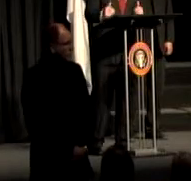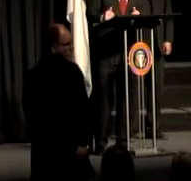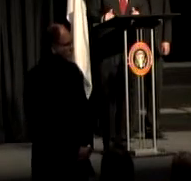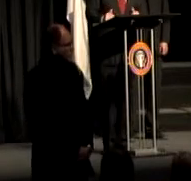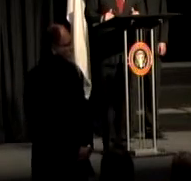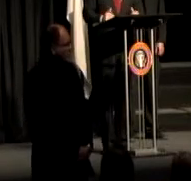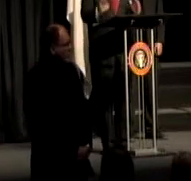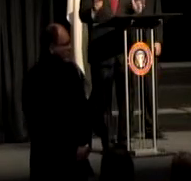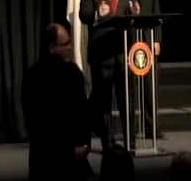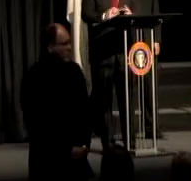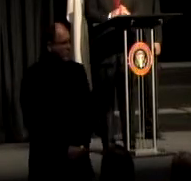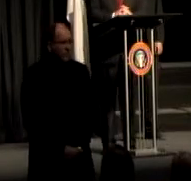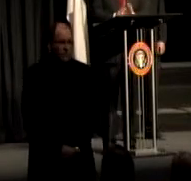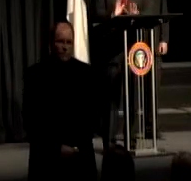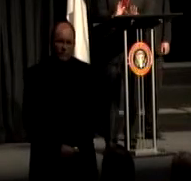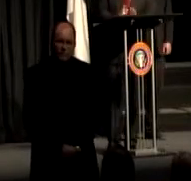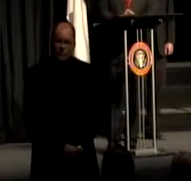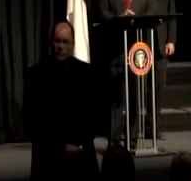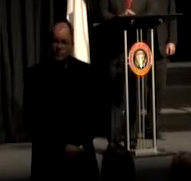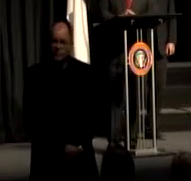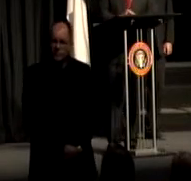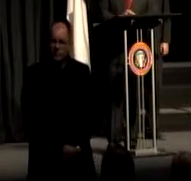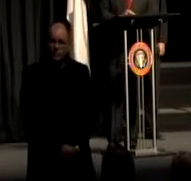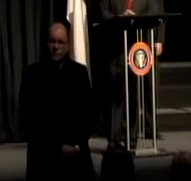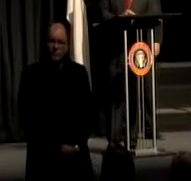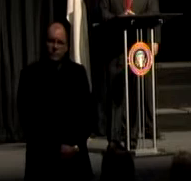take long just looking in a mirror and then you can spend a couple hours right there